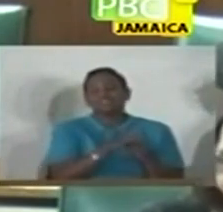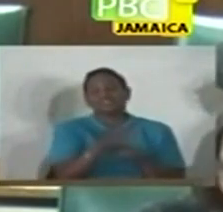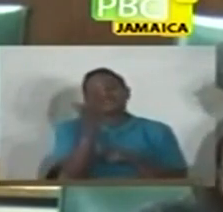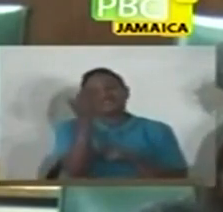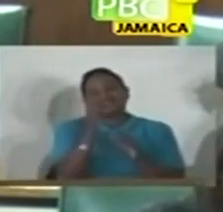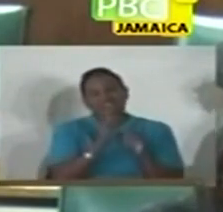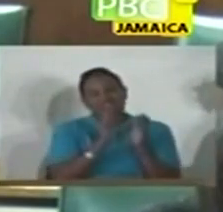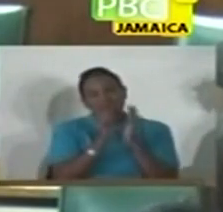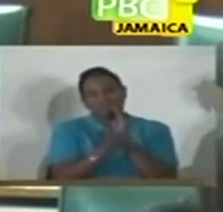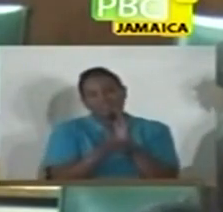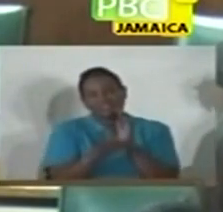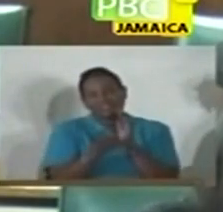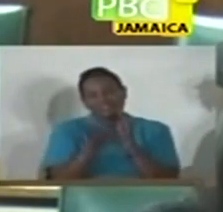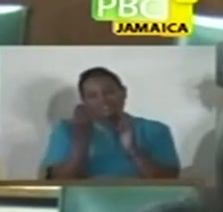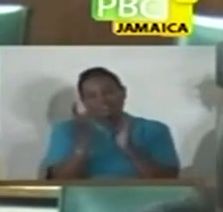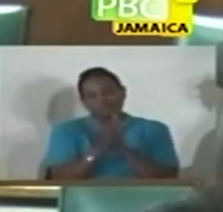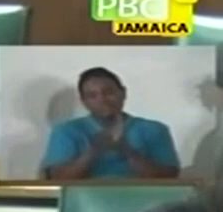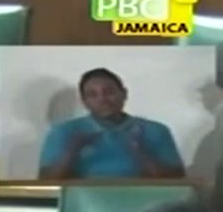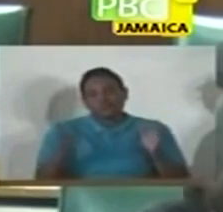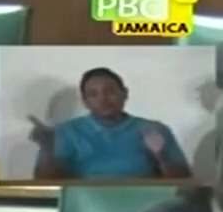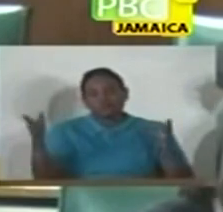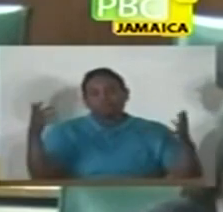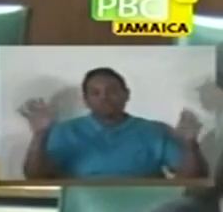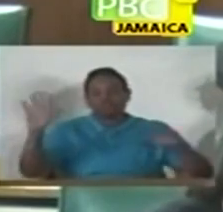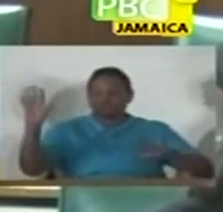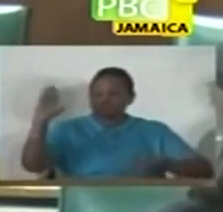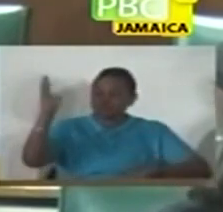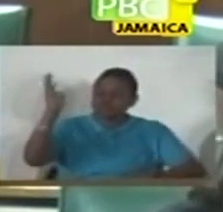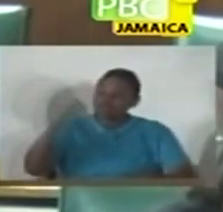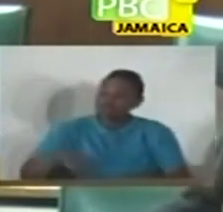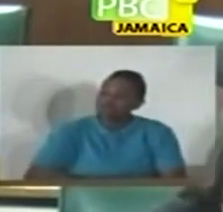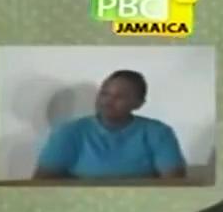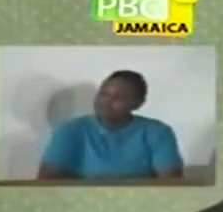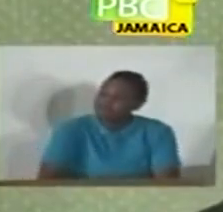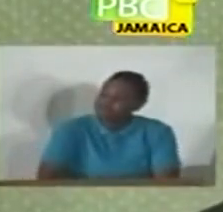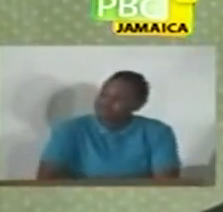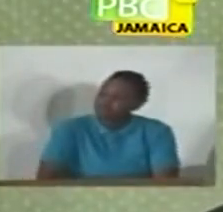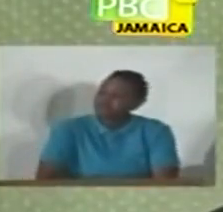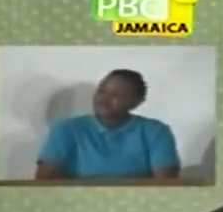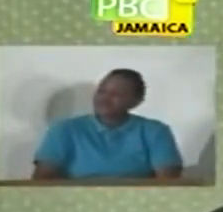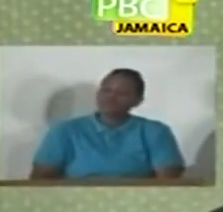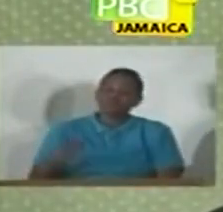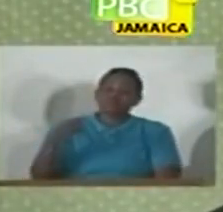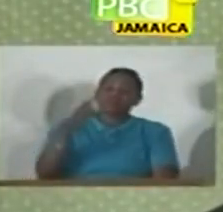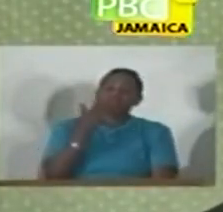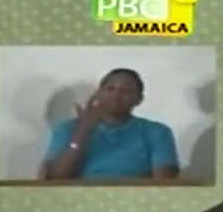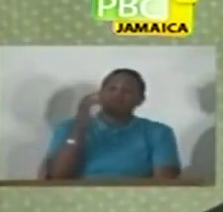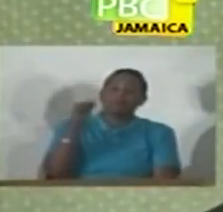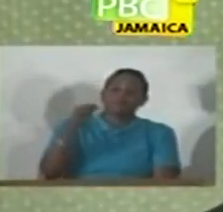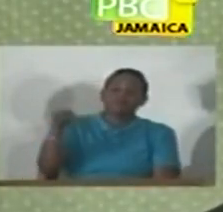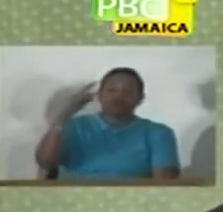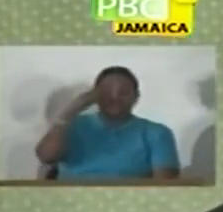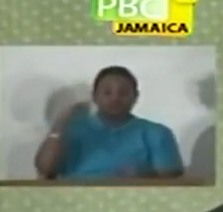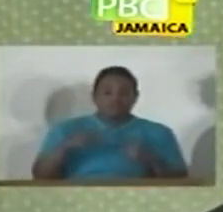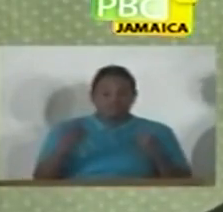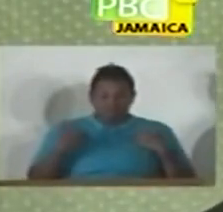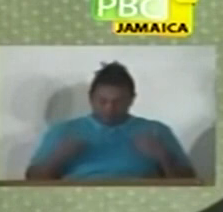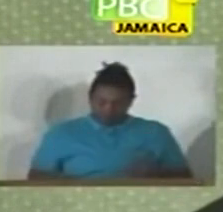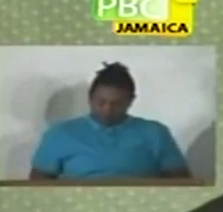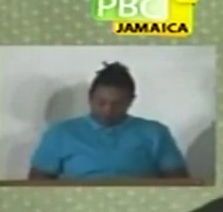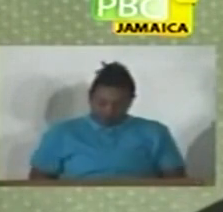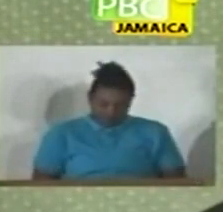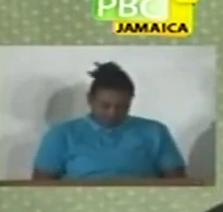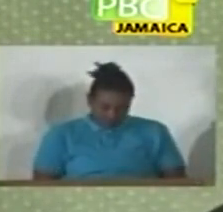with the extension to allow him to complete his presentation. Those in favor? Aye. Those against? Ayes have it.